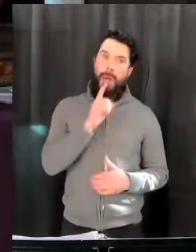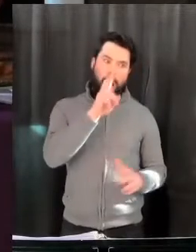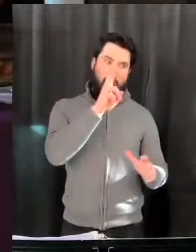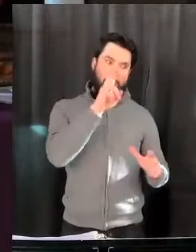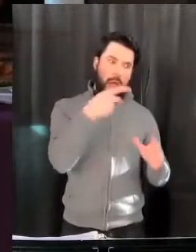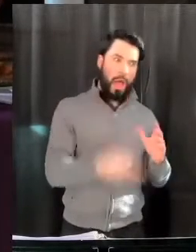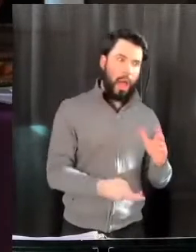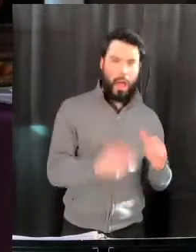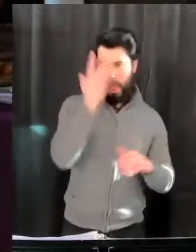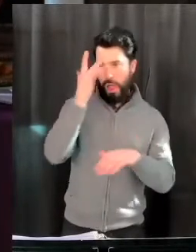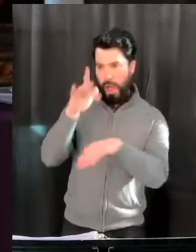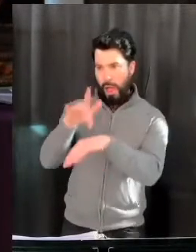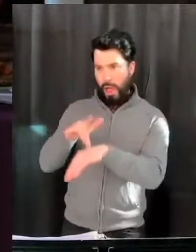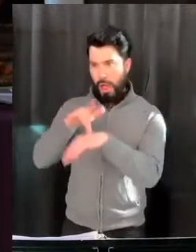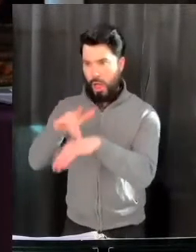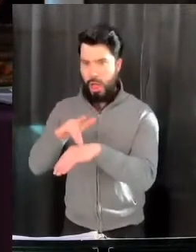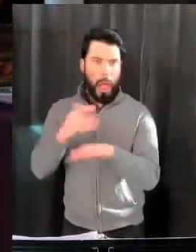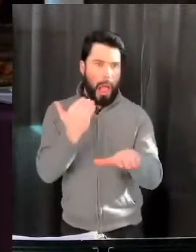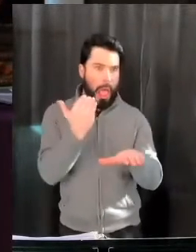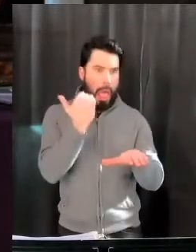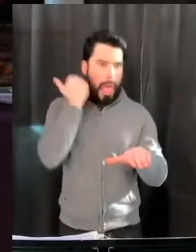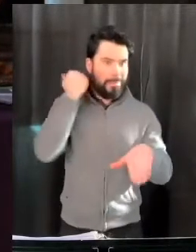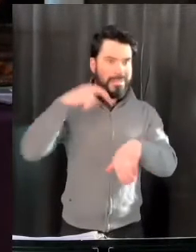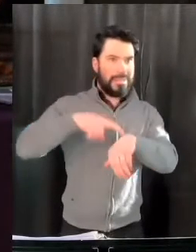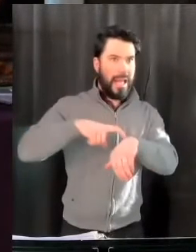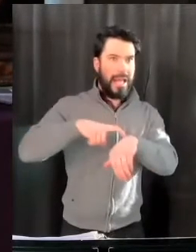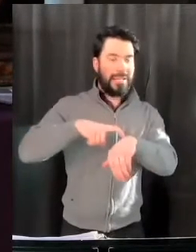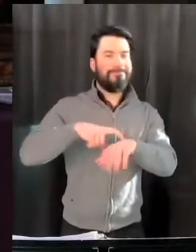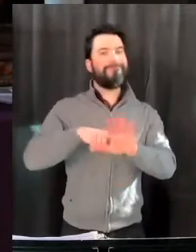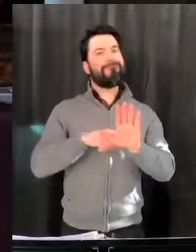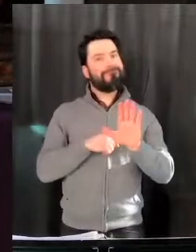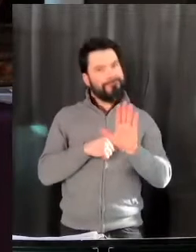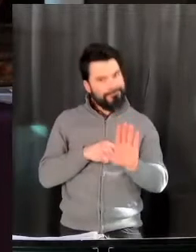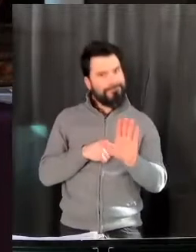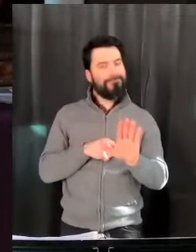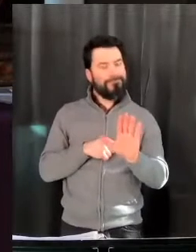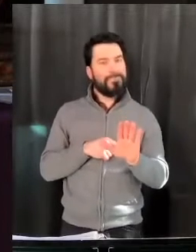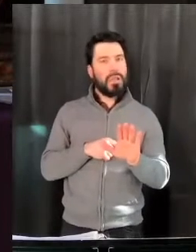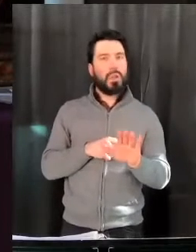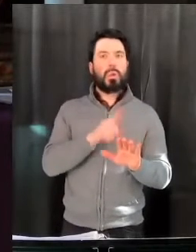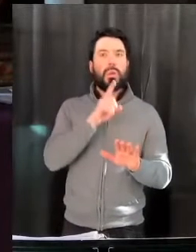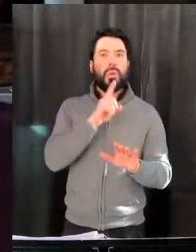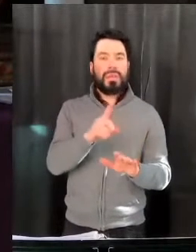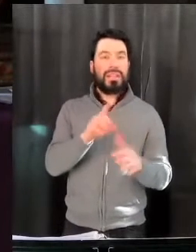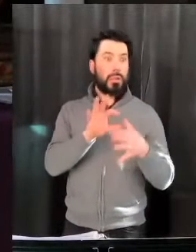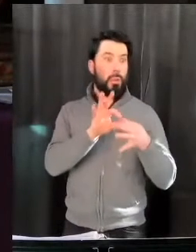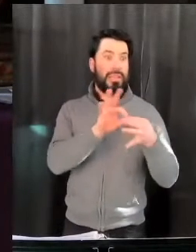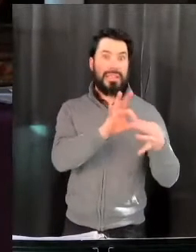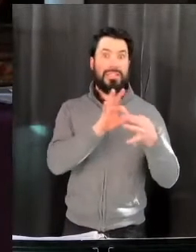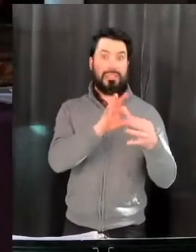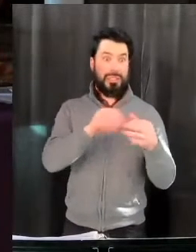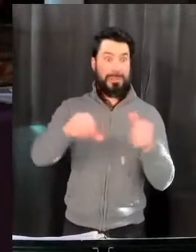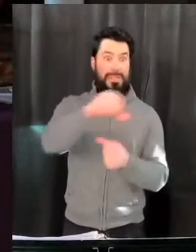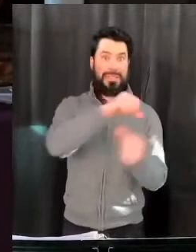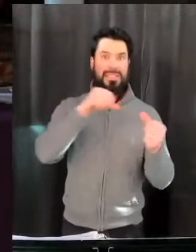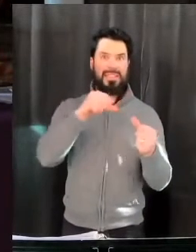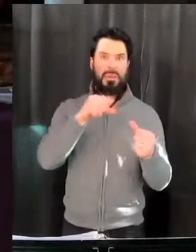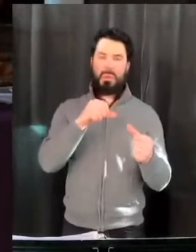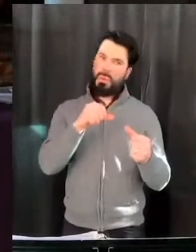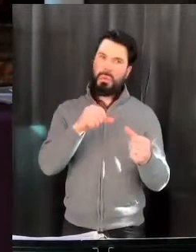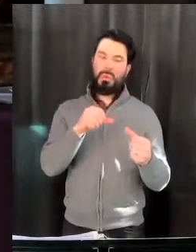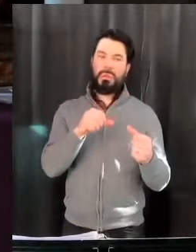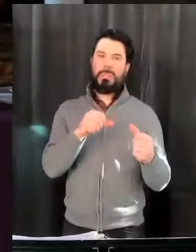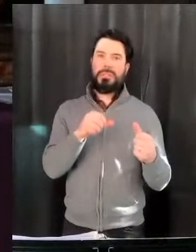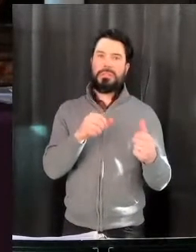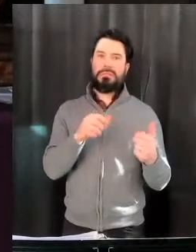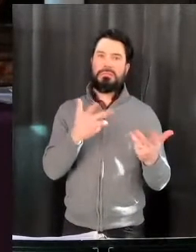too much time on them, they can strain our relationships with one another, and especially our relationship